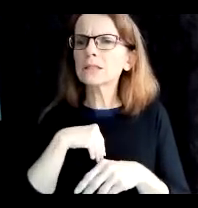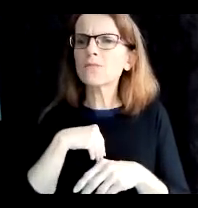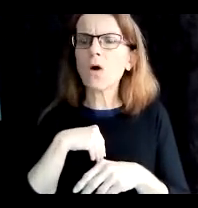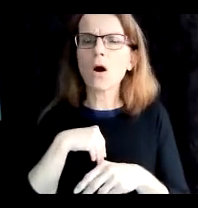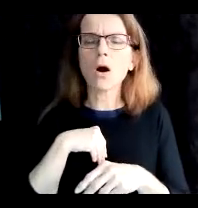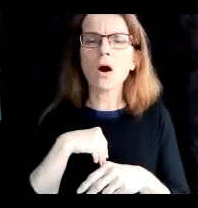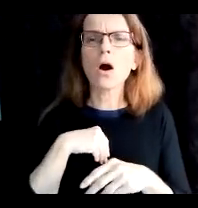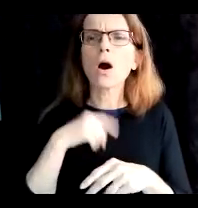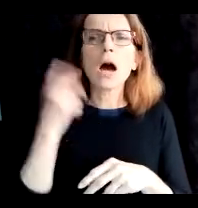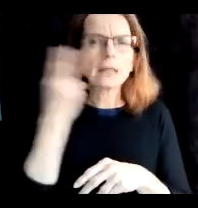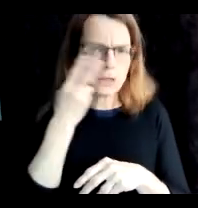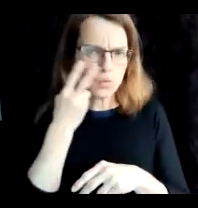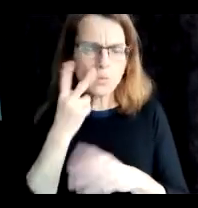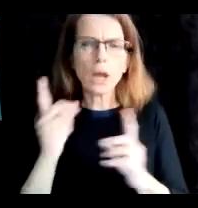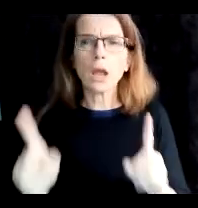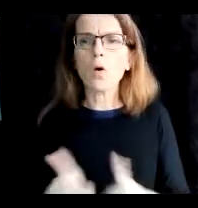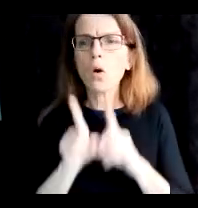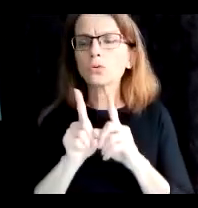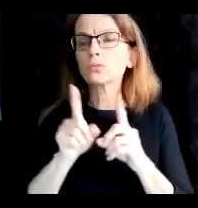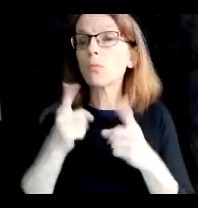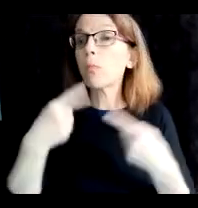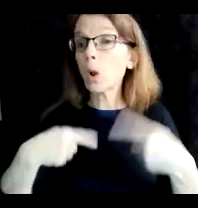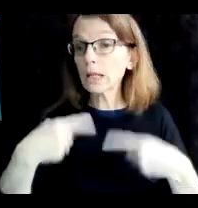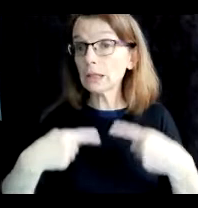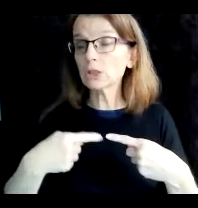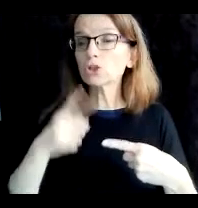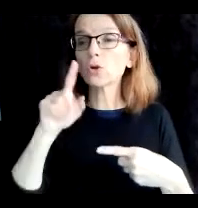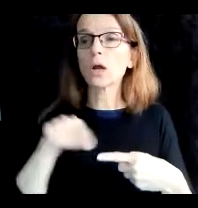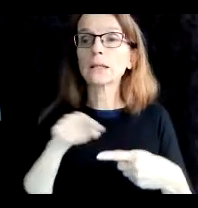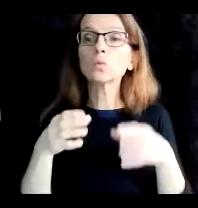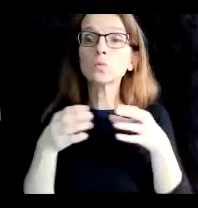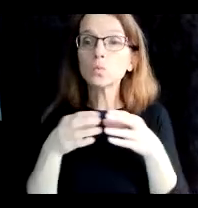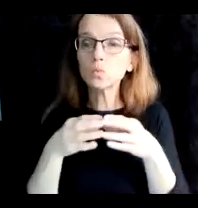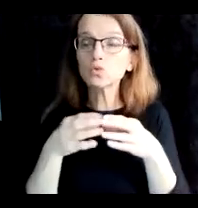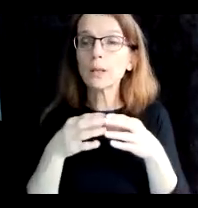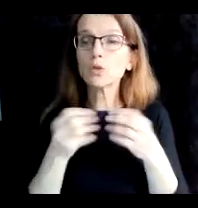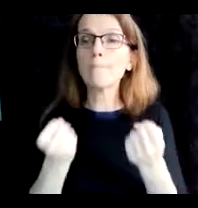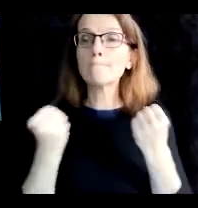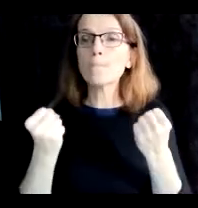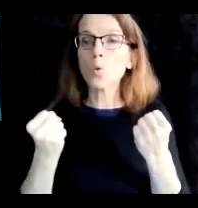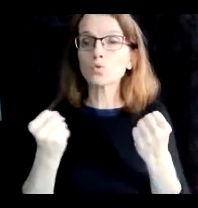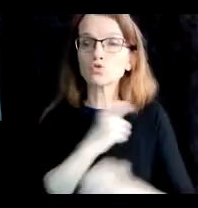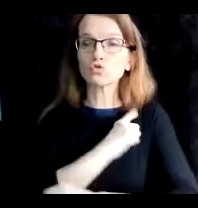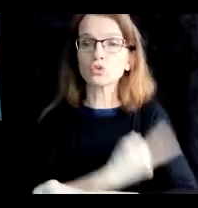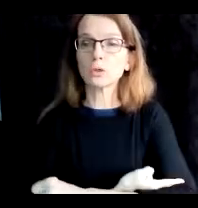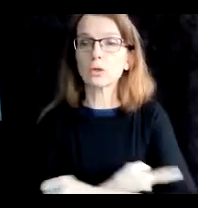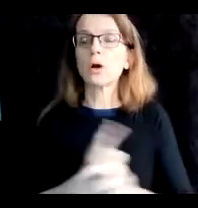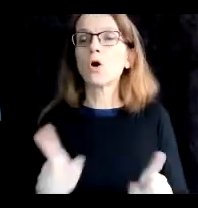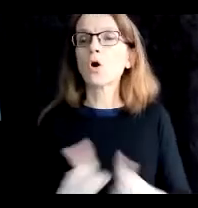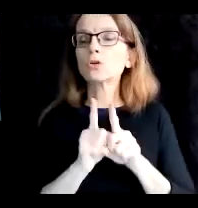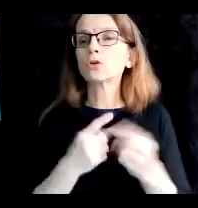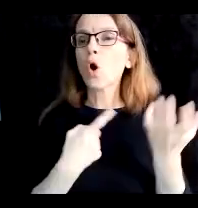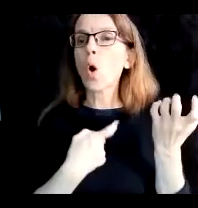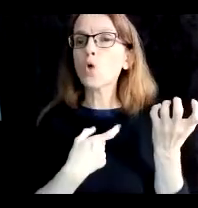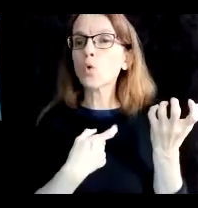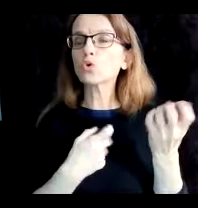struggling for economic and social justice or against the exclusion, against the inequality. If you think of Paulo